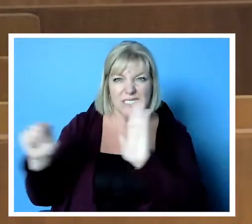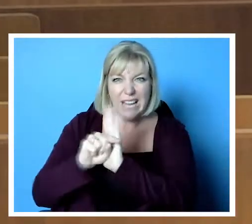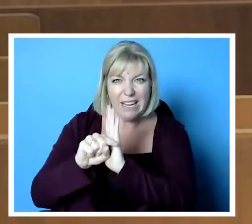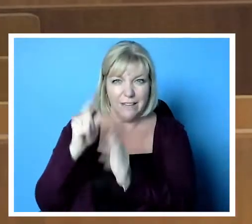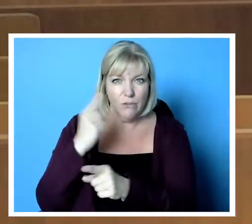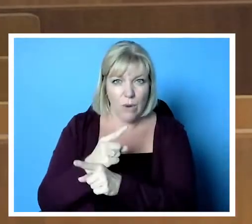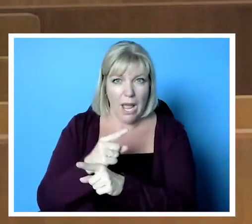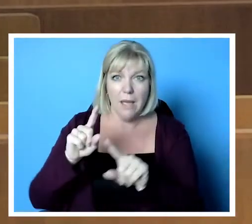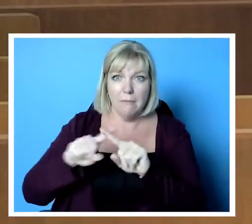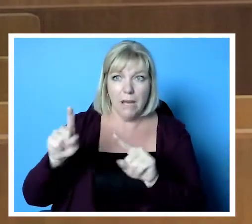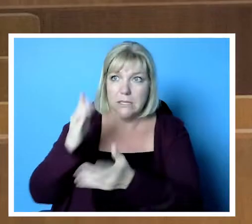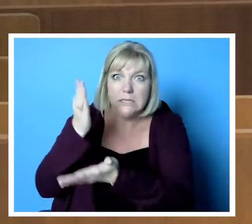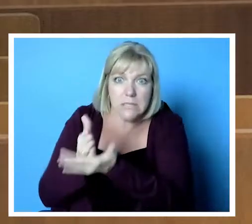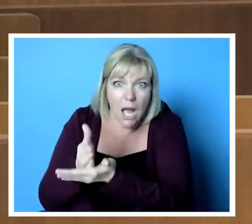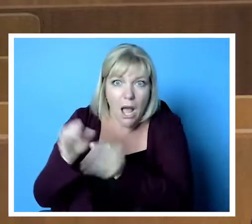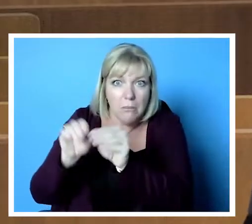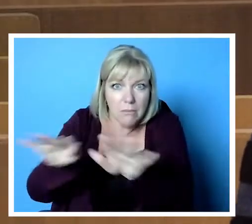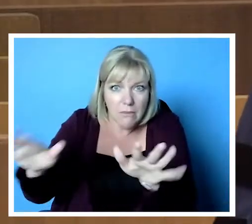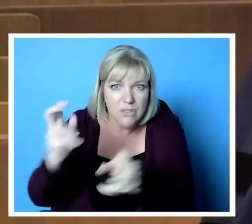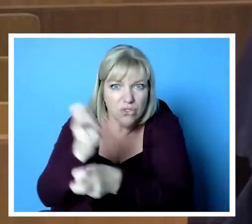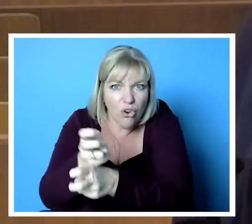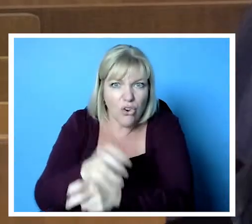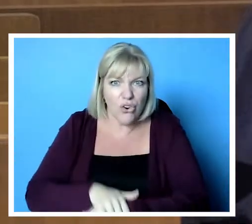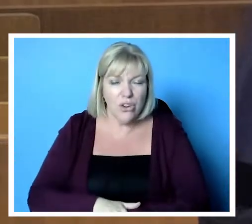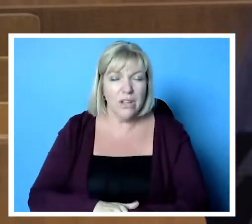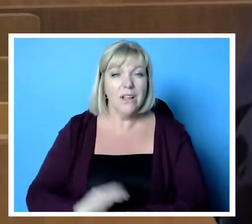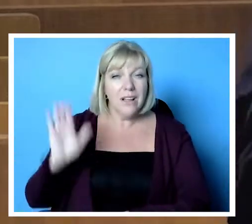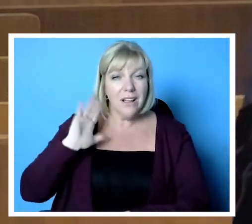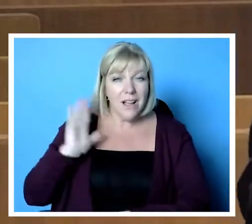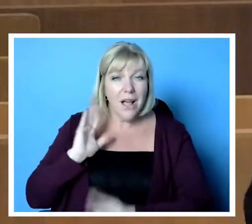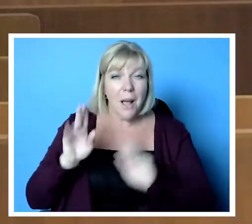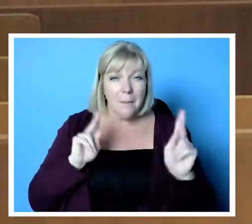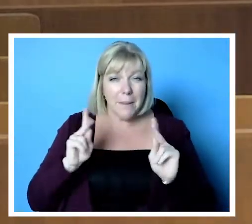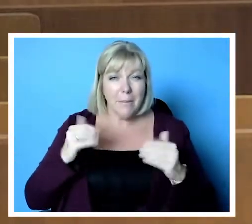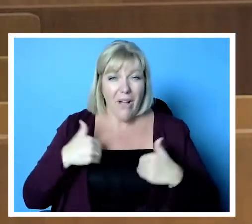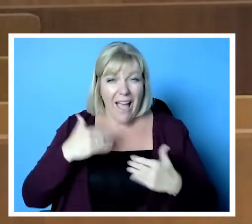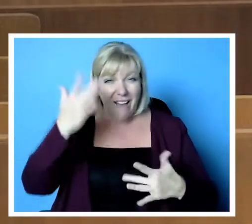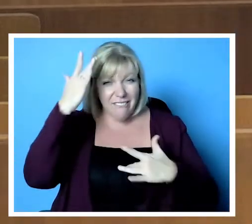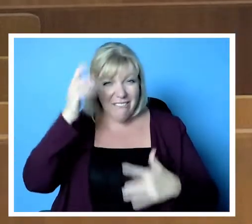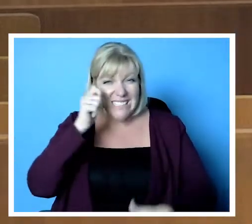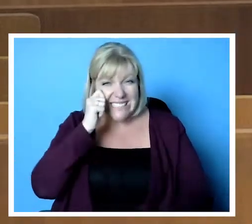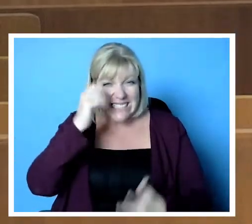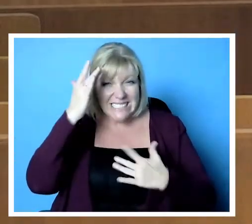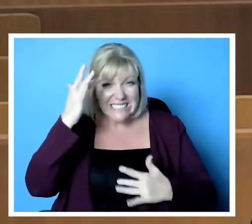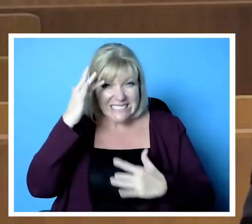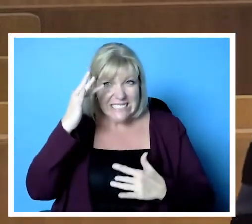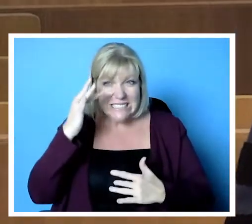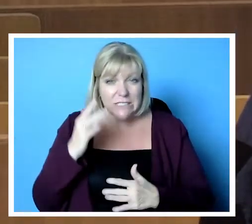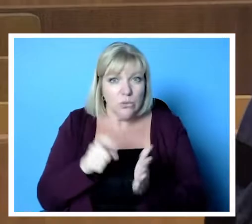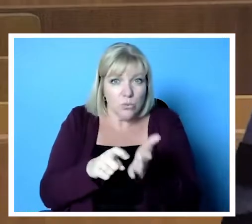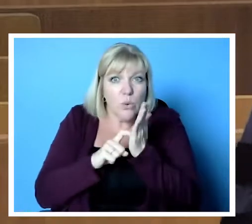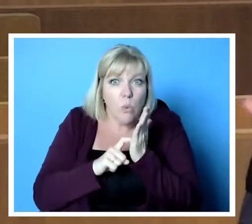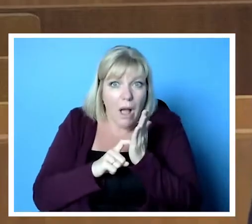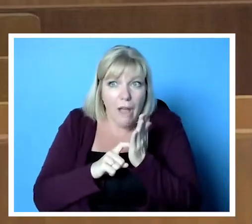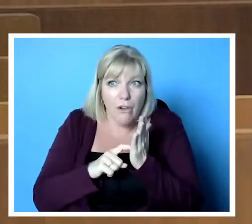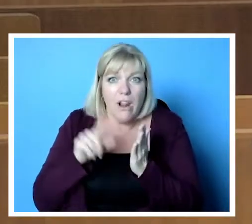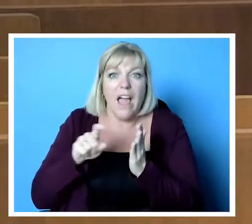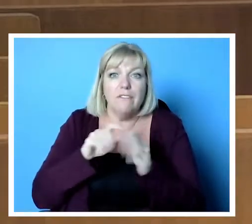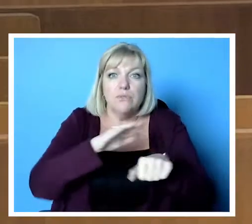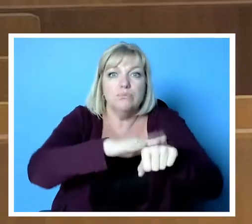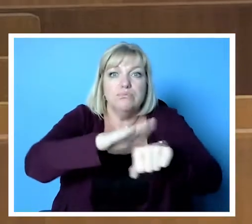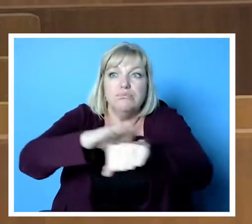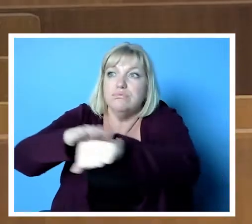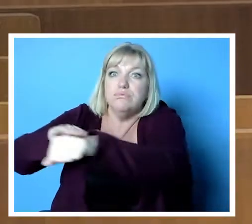For example, people with leprosy were required to verbally warn others in their vicinity that they were